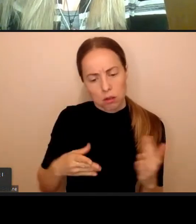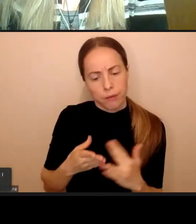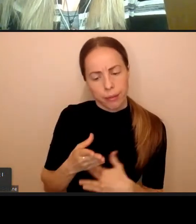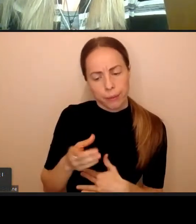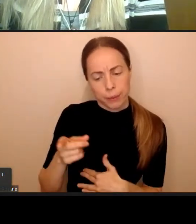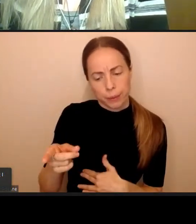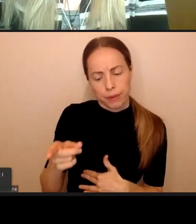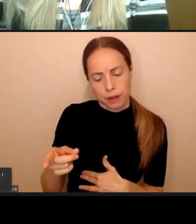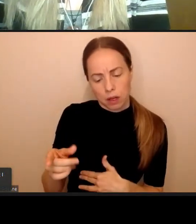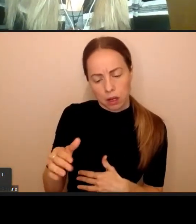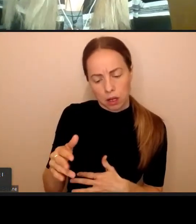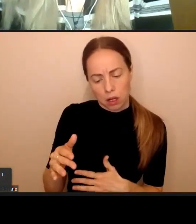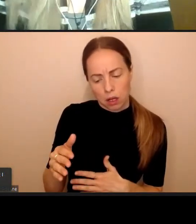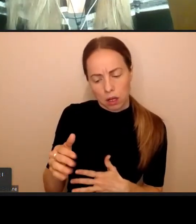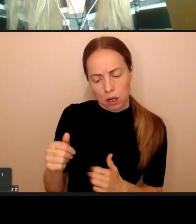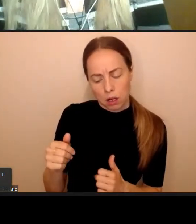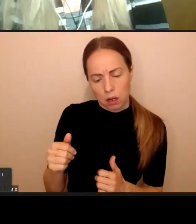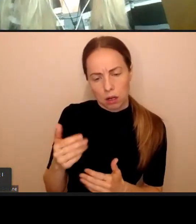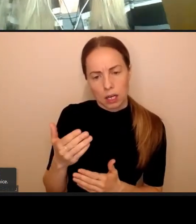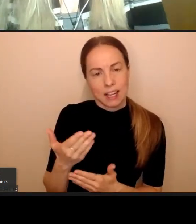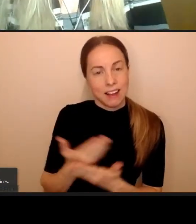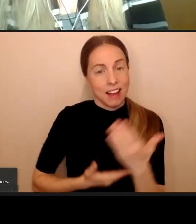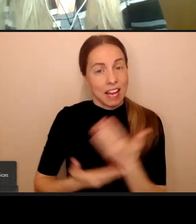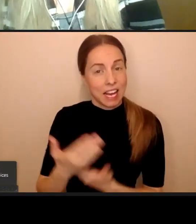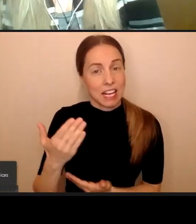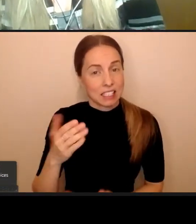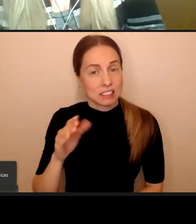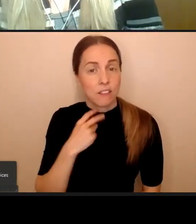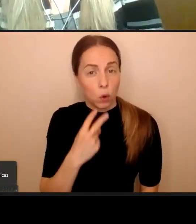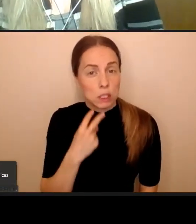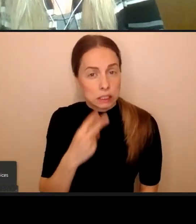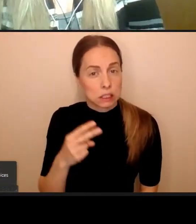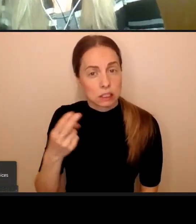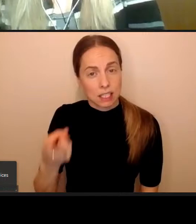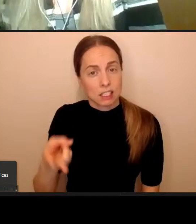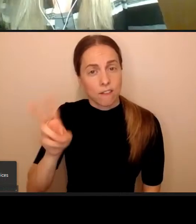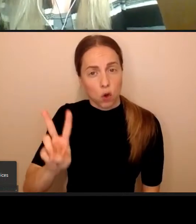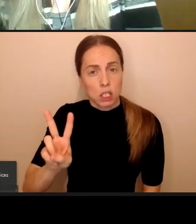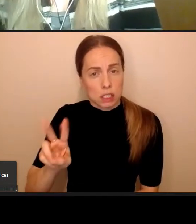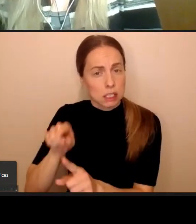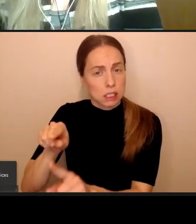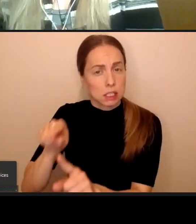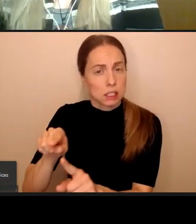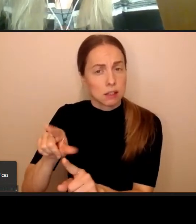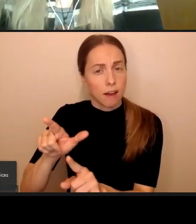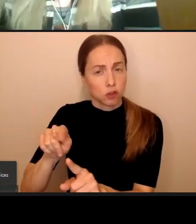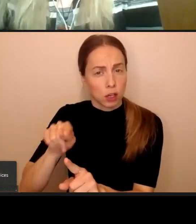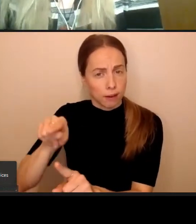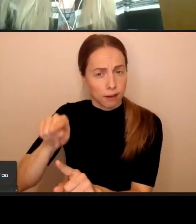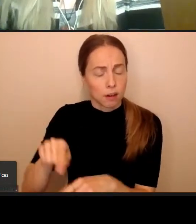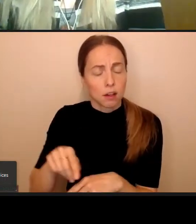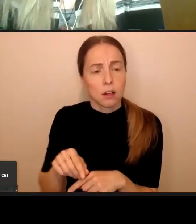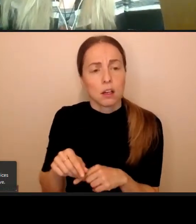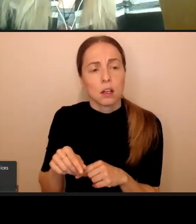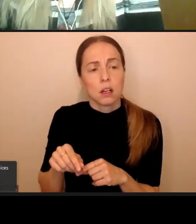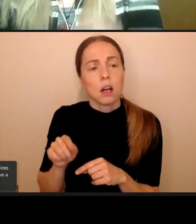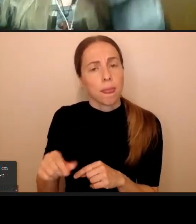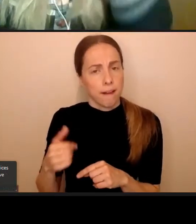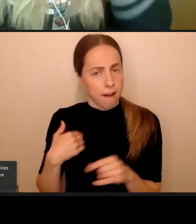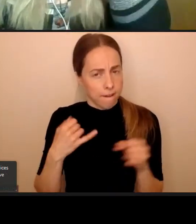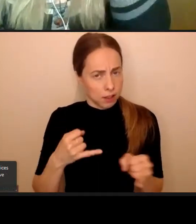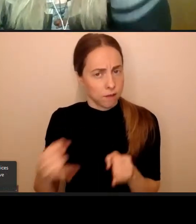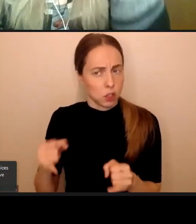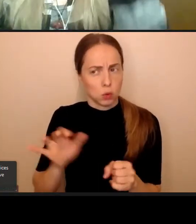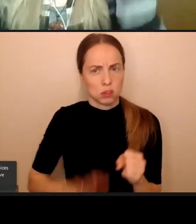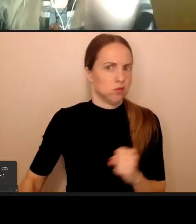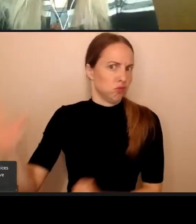the Hands and Voices that is at LifeTrack, they have individuals throughout the